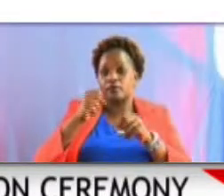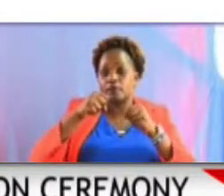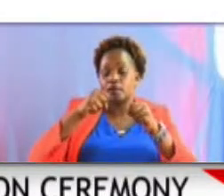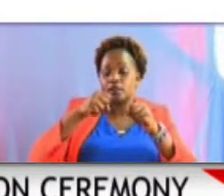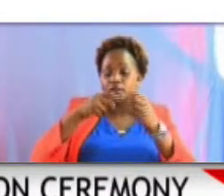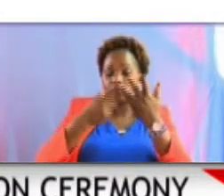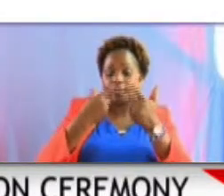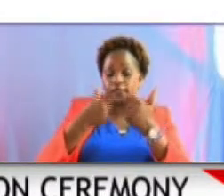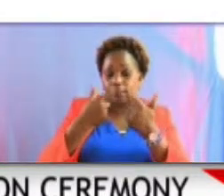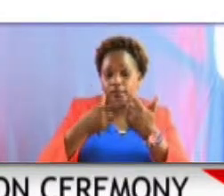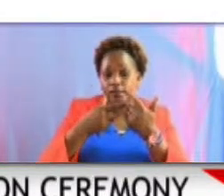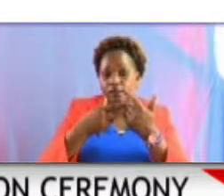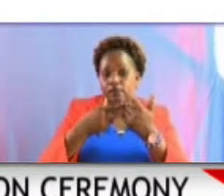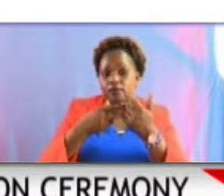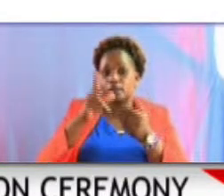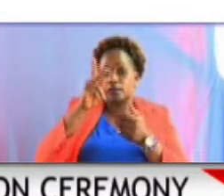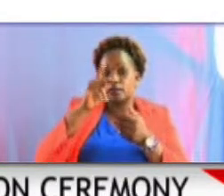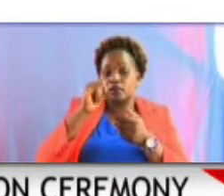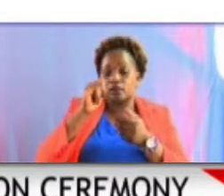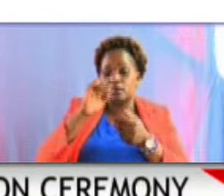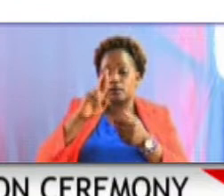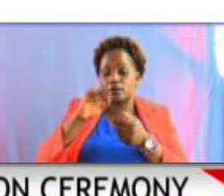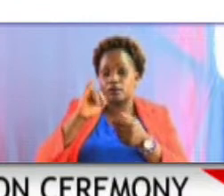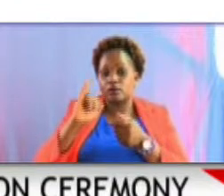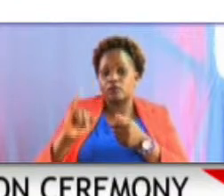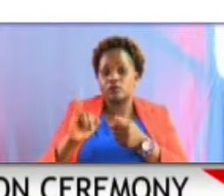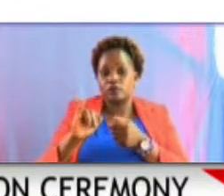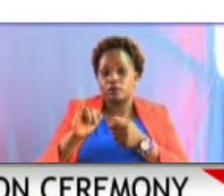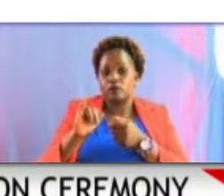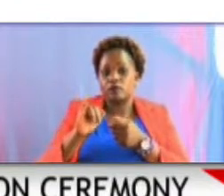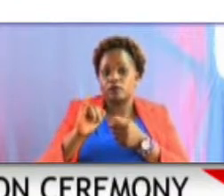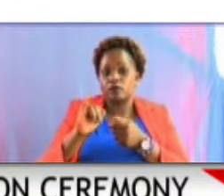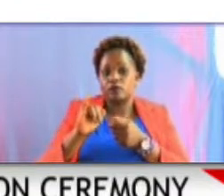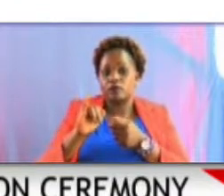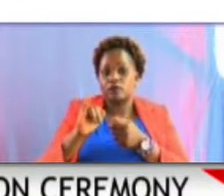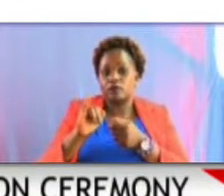Statistics, Kirui Eric Chariot.